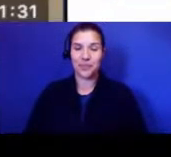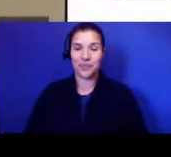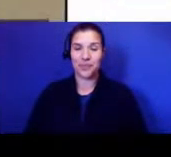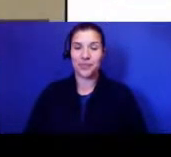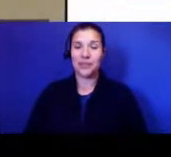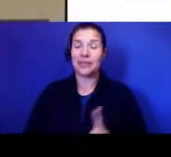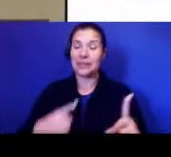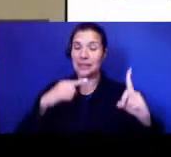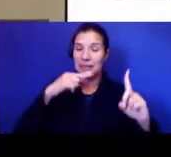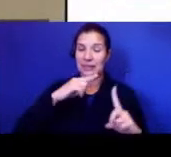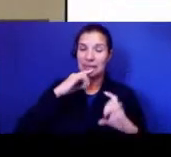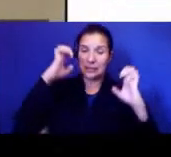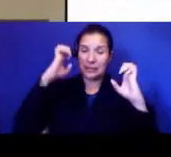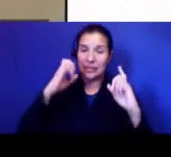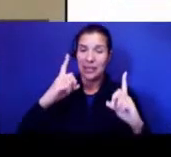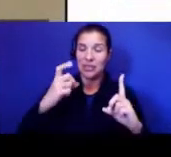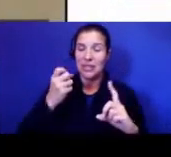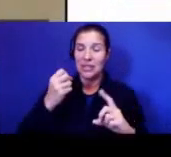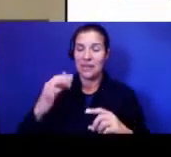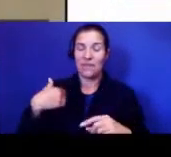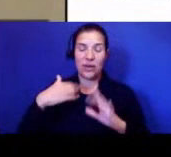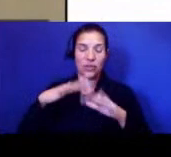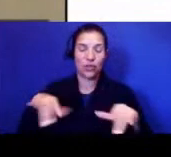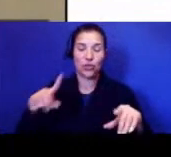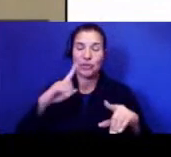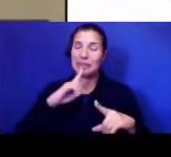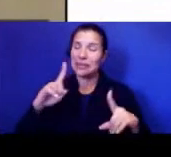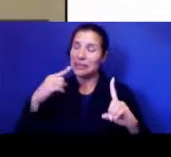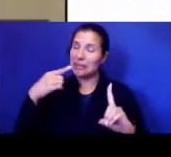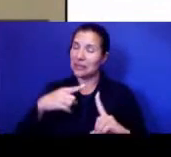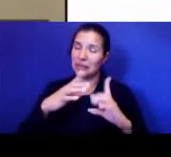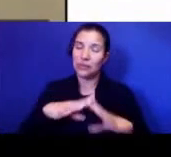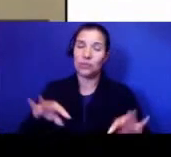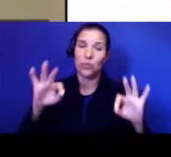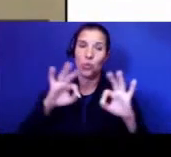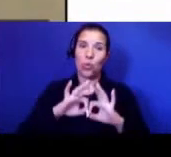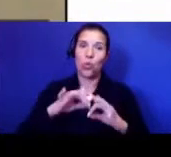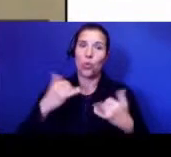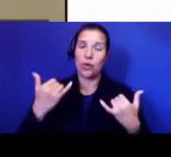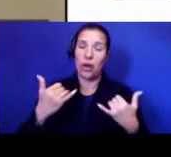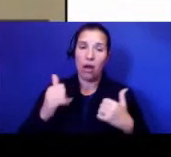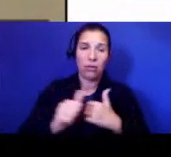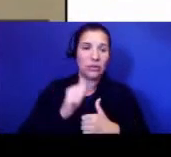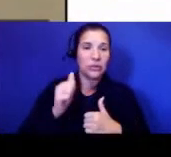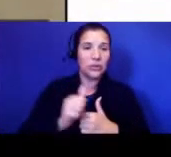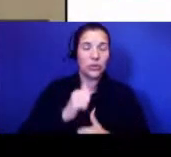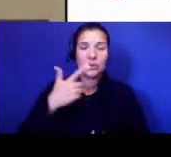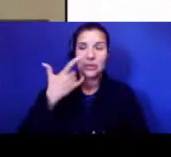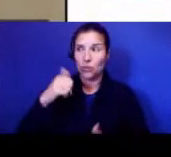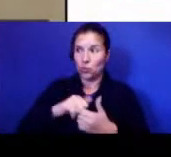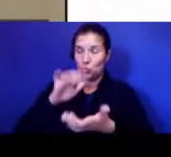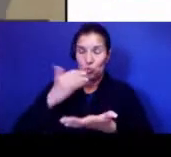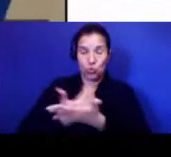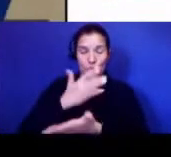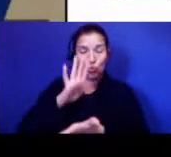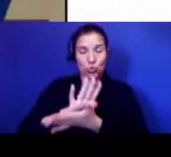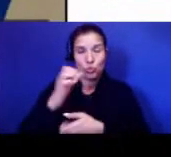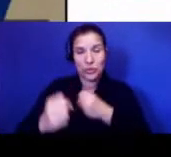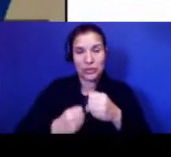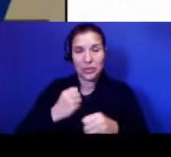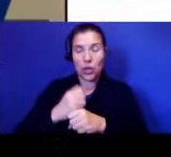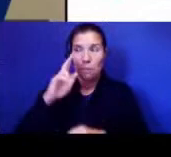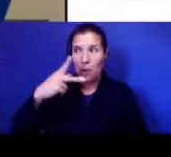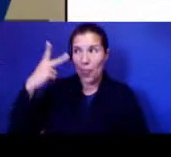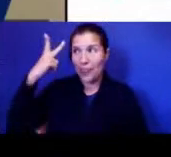The education of our children is at stake, and it's time to rise up. With a new school year and politicians all across the country